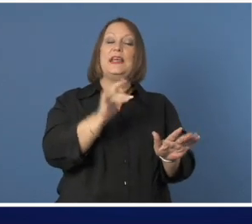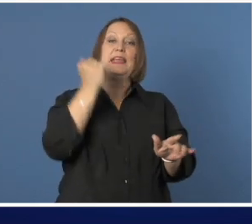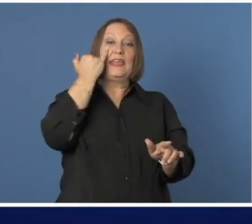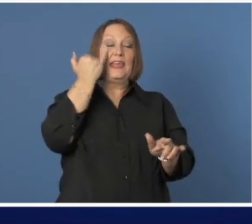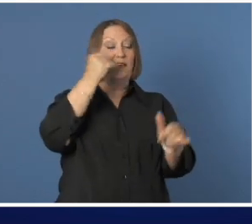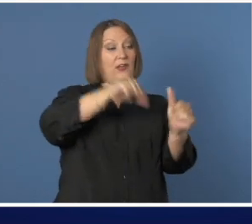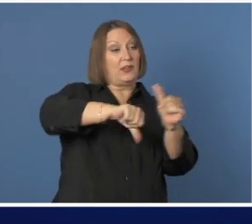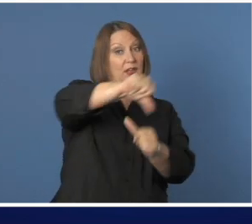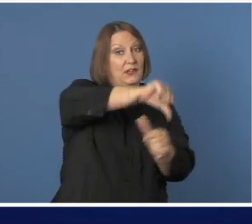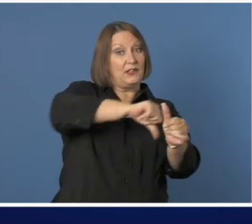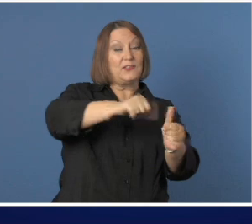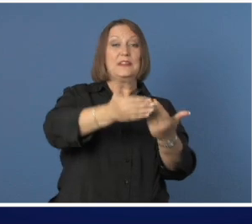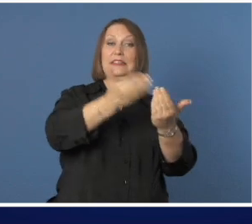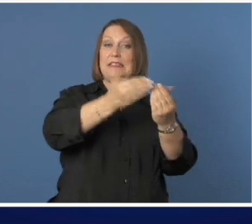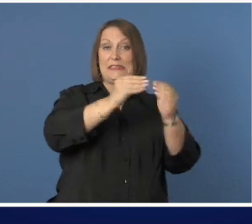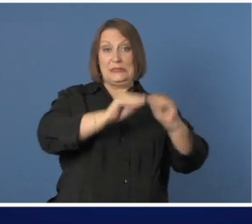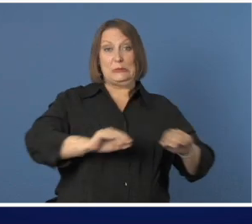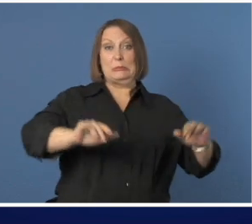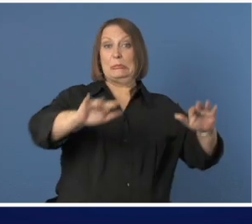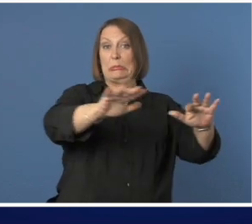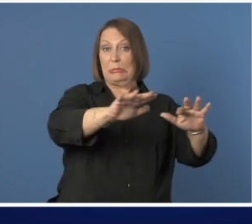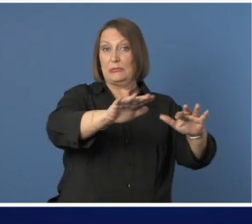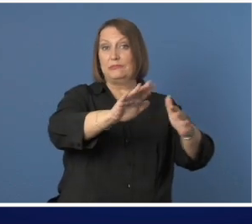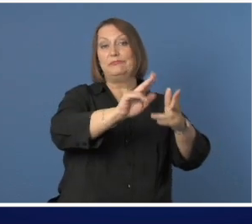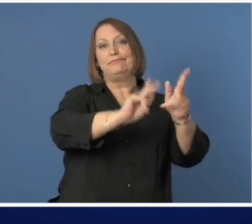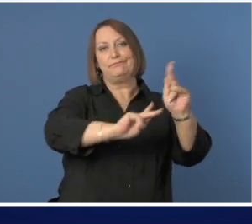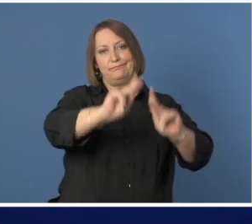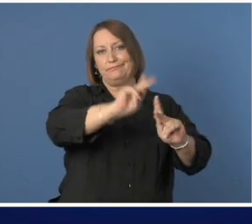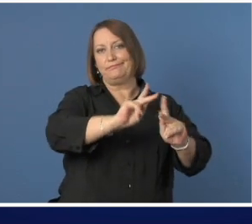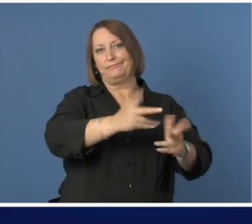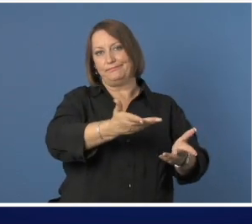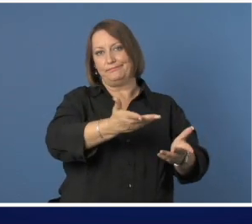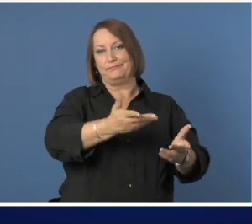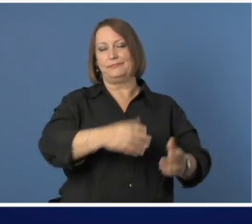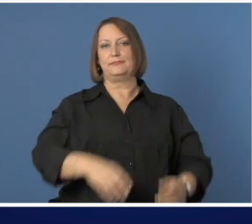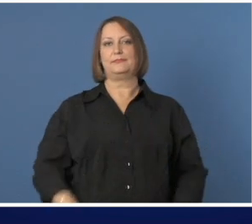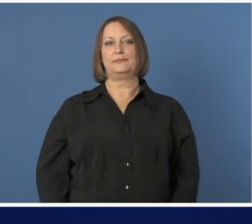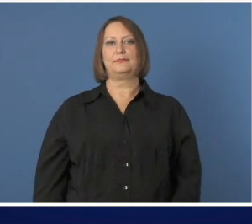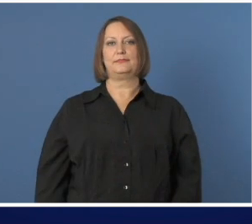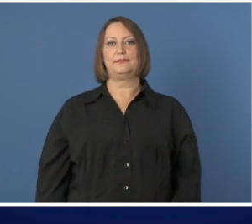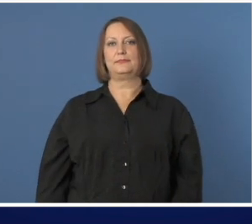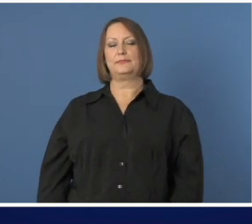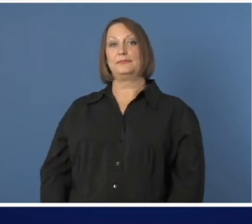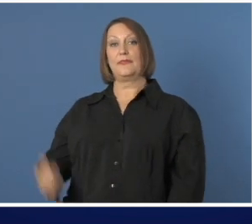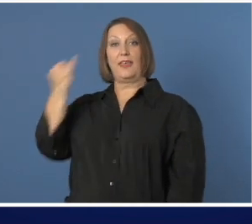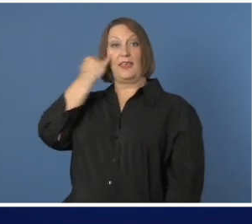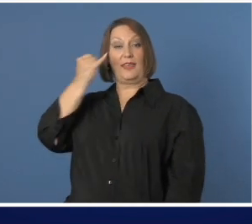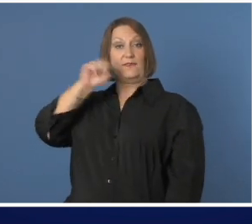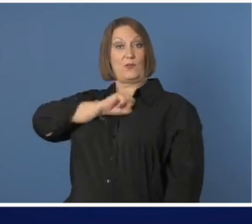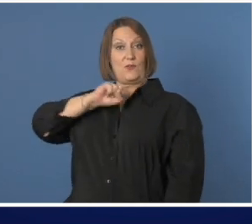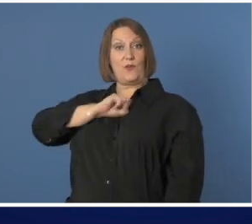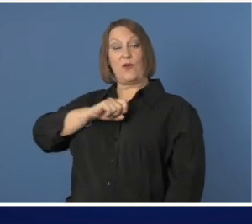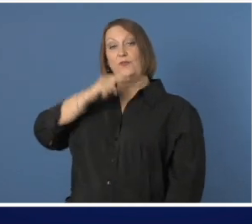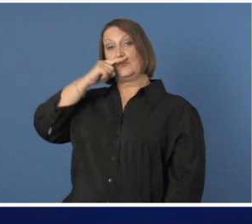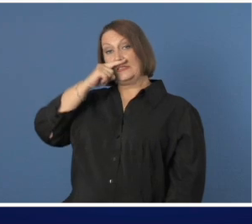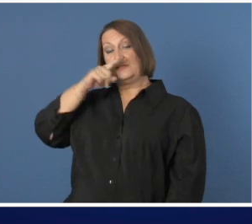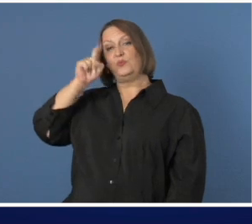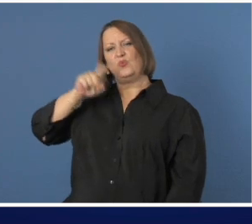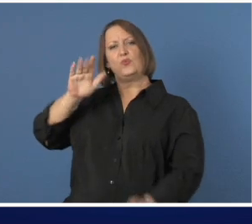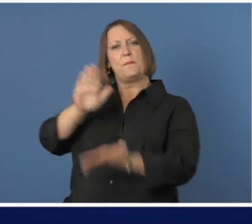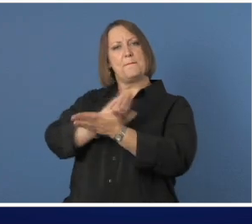prevent others from catching your illness cover your mouth